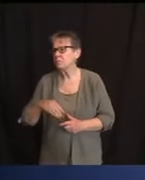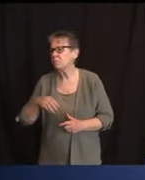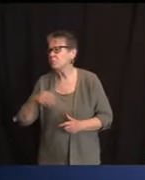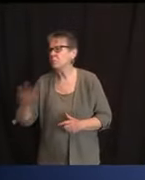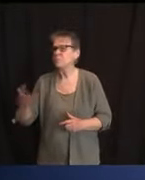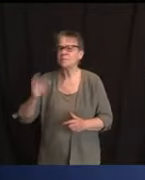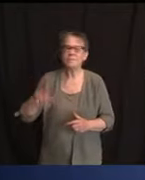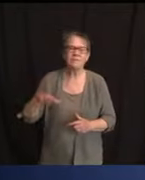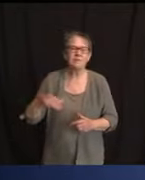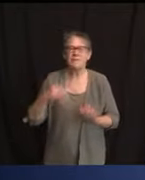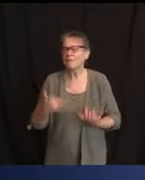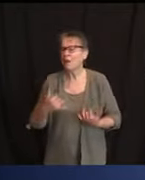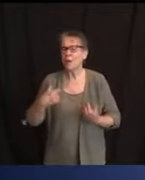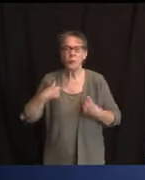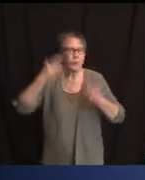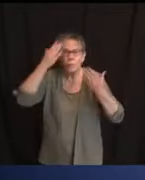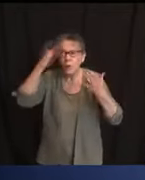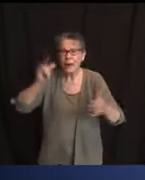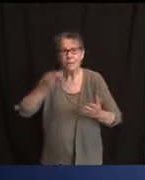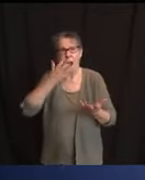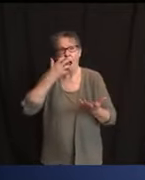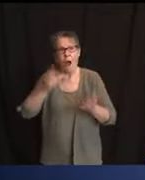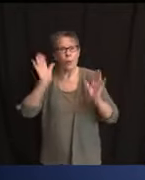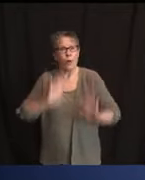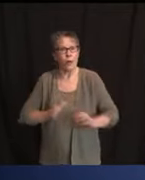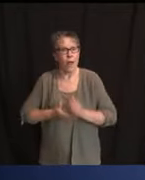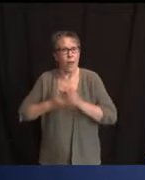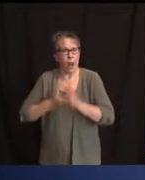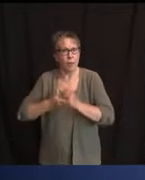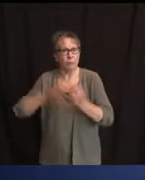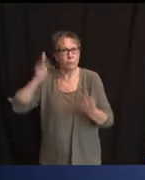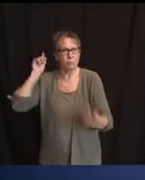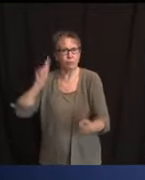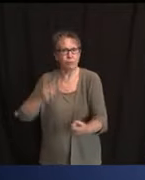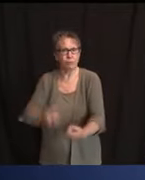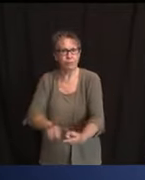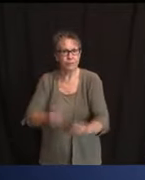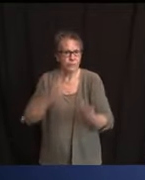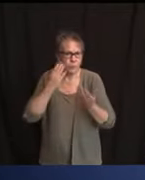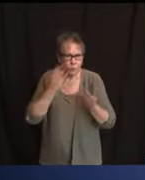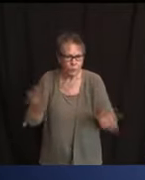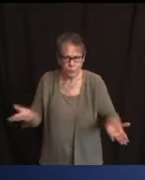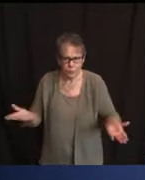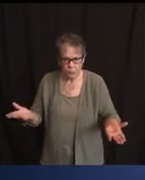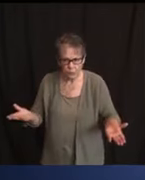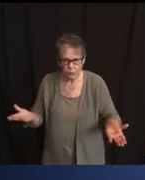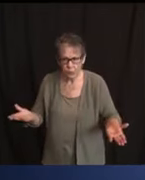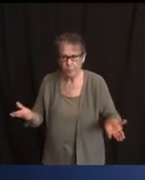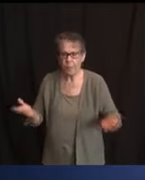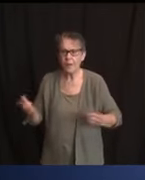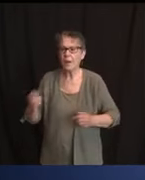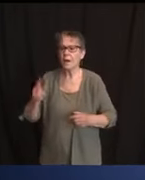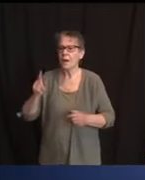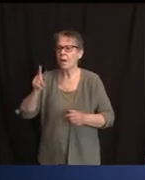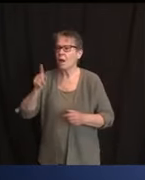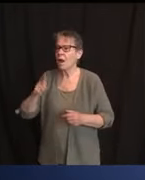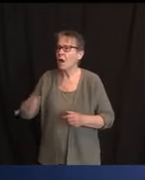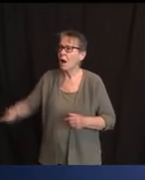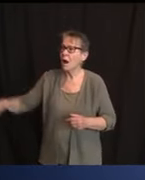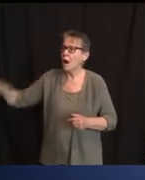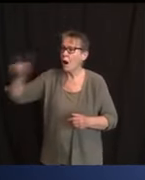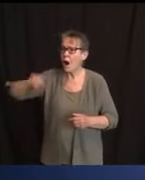does. Unfortunately, when we look at some of the other countries around the world, which have been in summer while we've been in winter, we haven't seen that happen. So